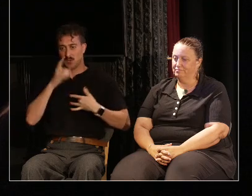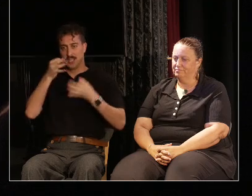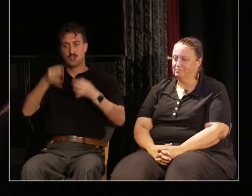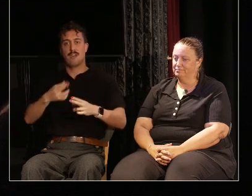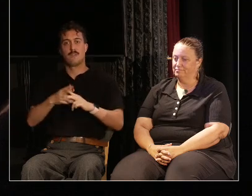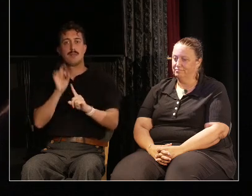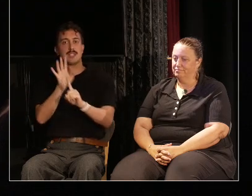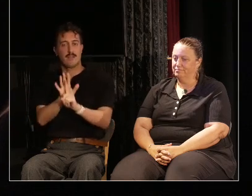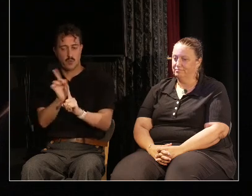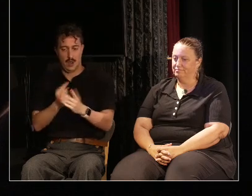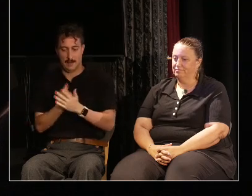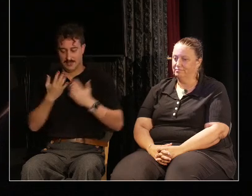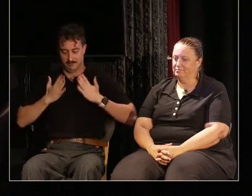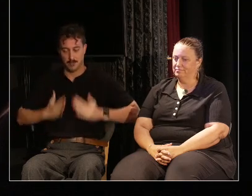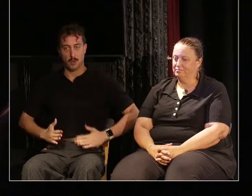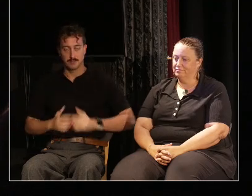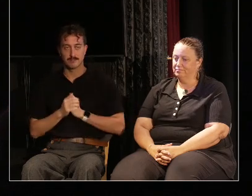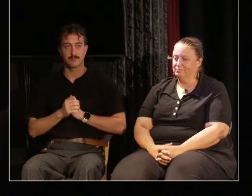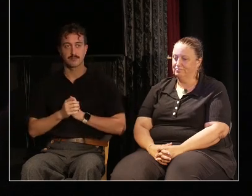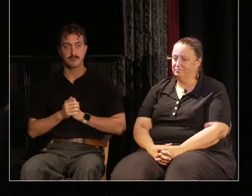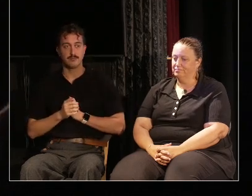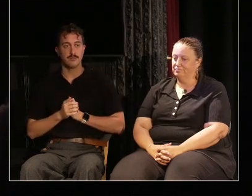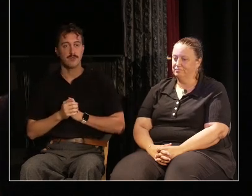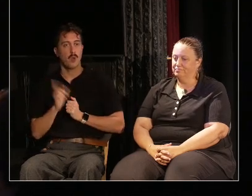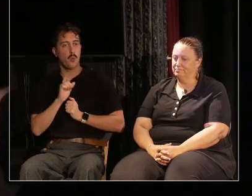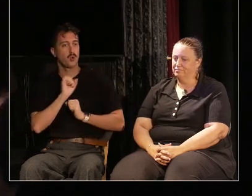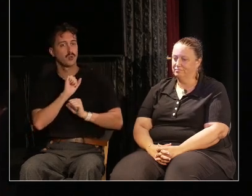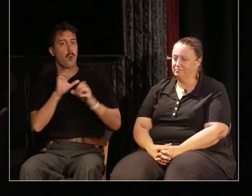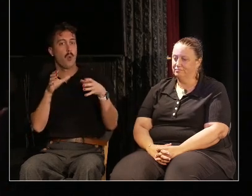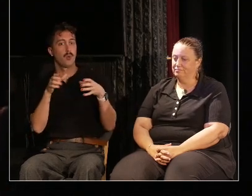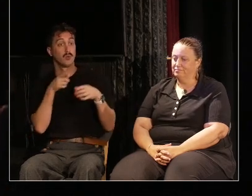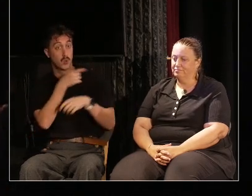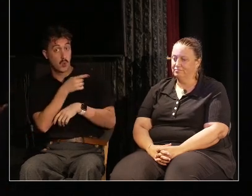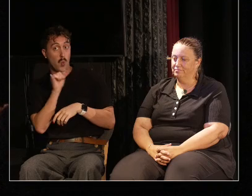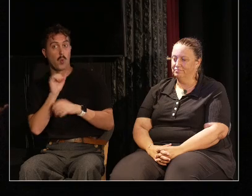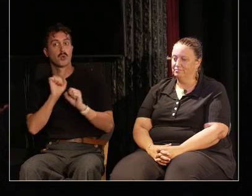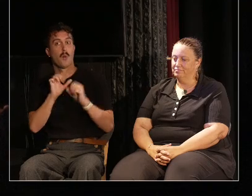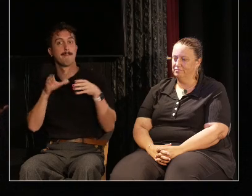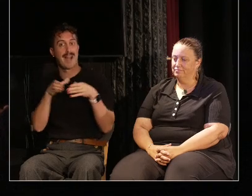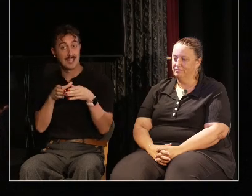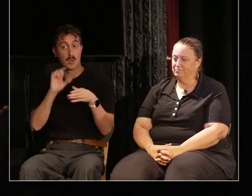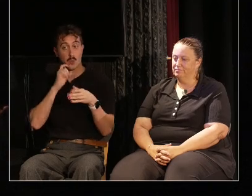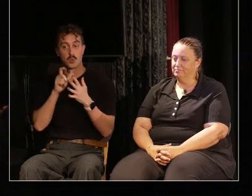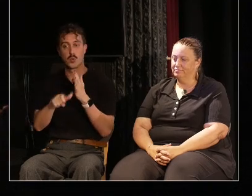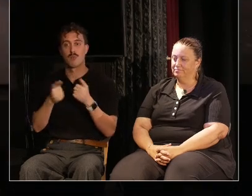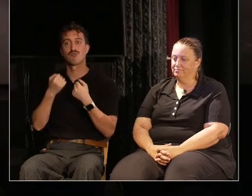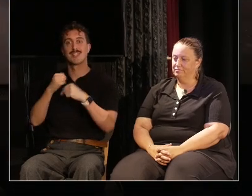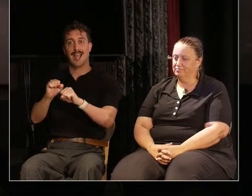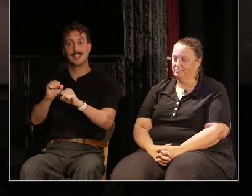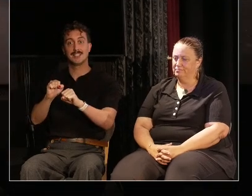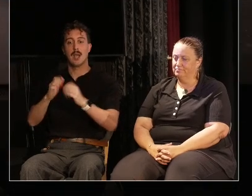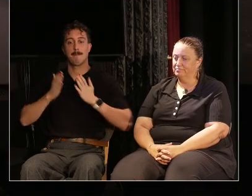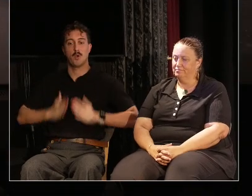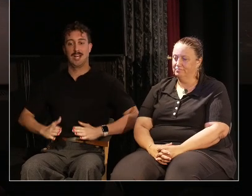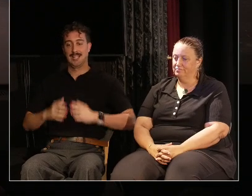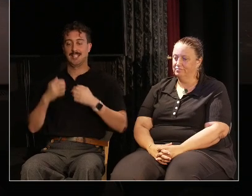bodies. What will you or your party do to protect the bodily autonomy of intersex people,